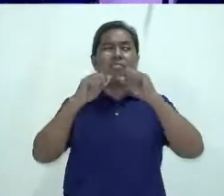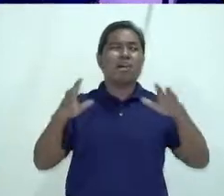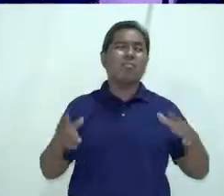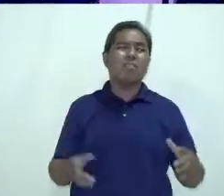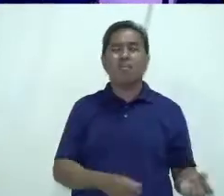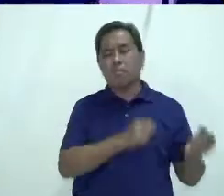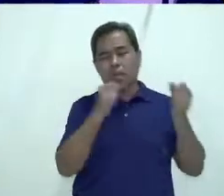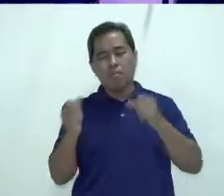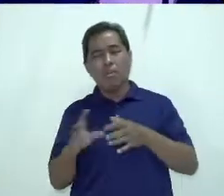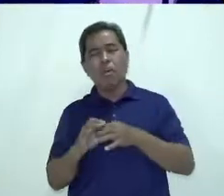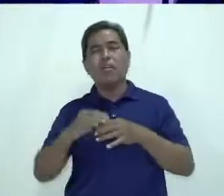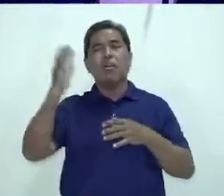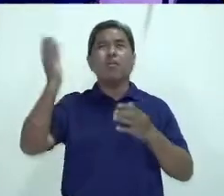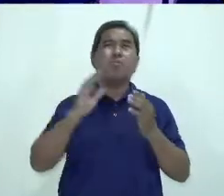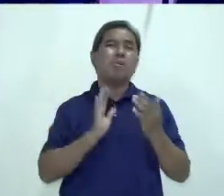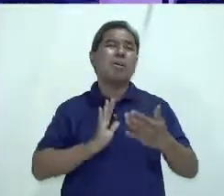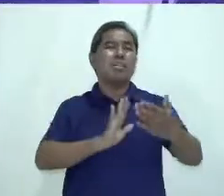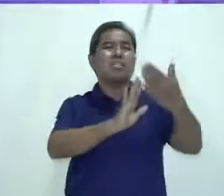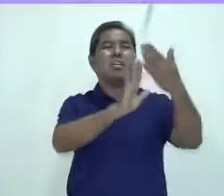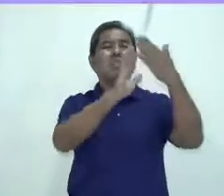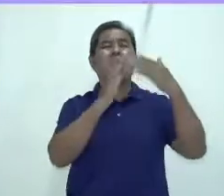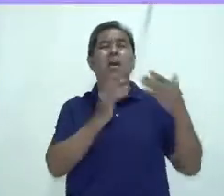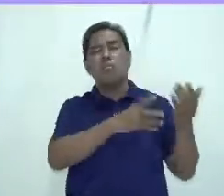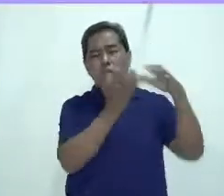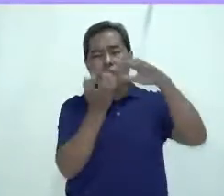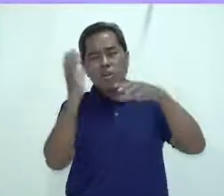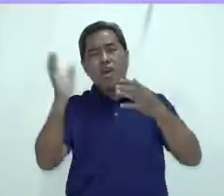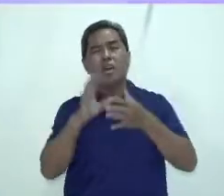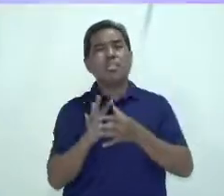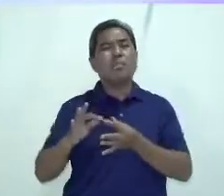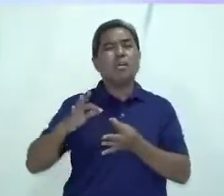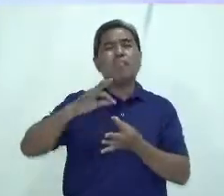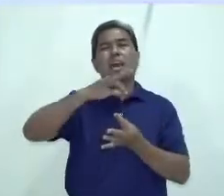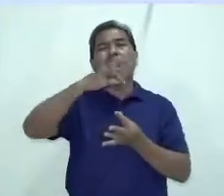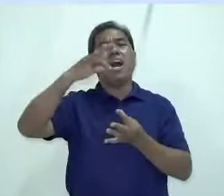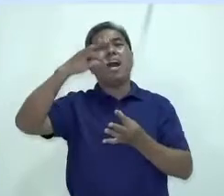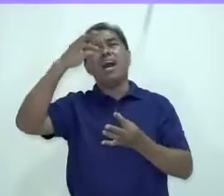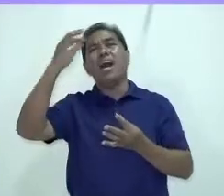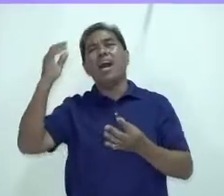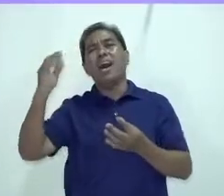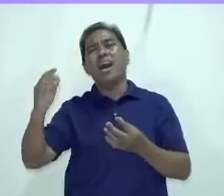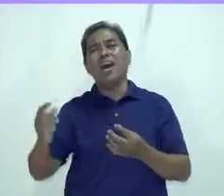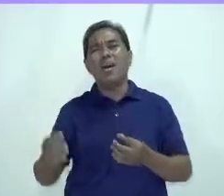The power of your presence. Pour your Spirit